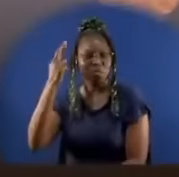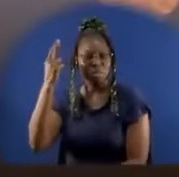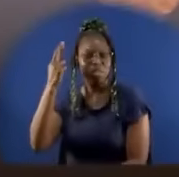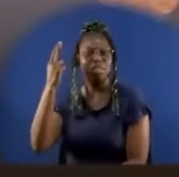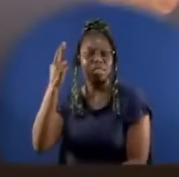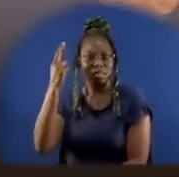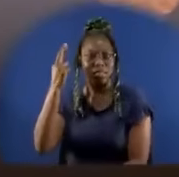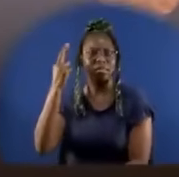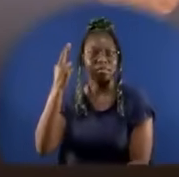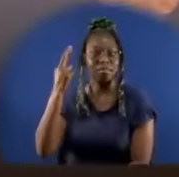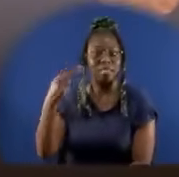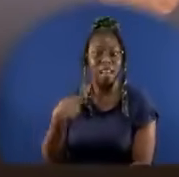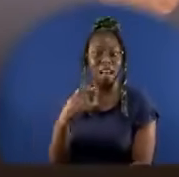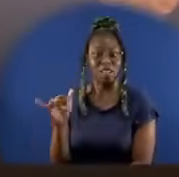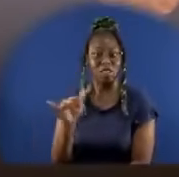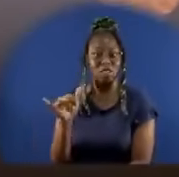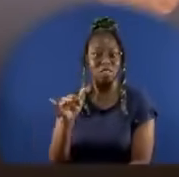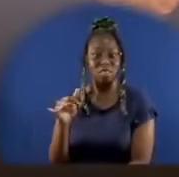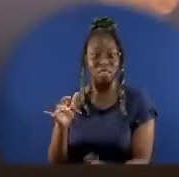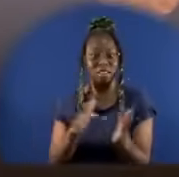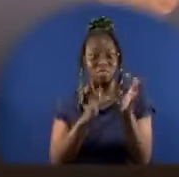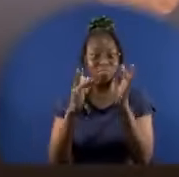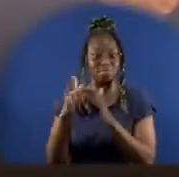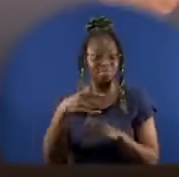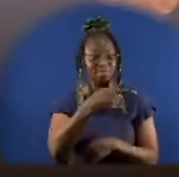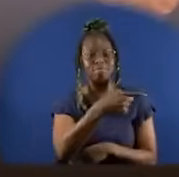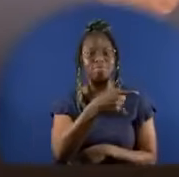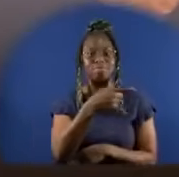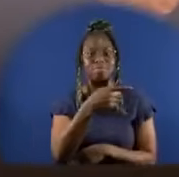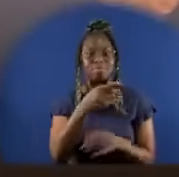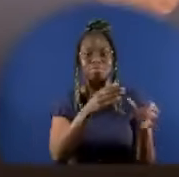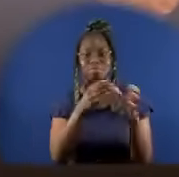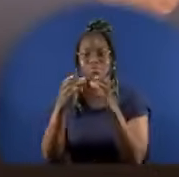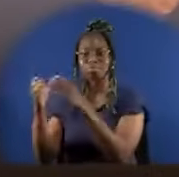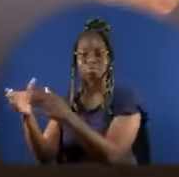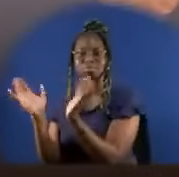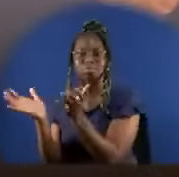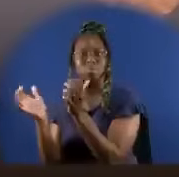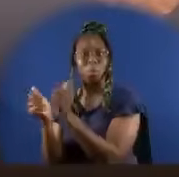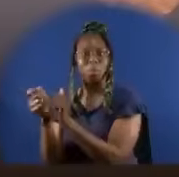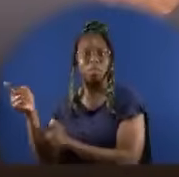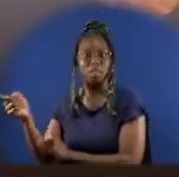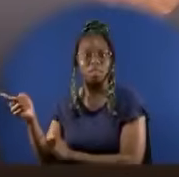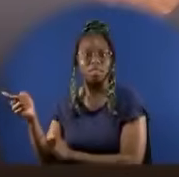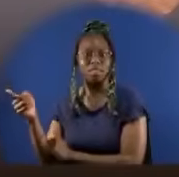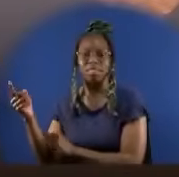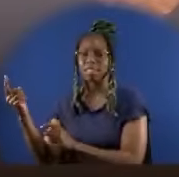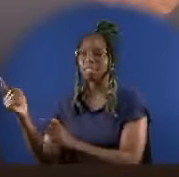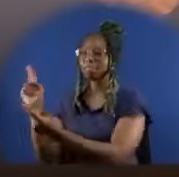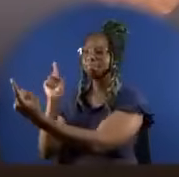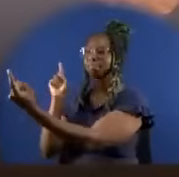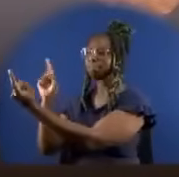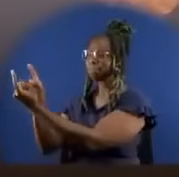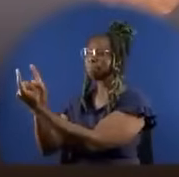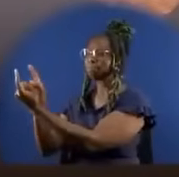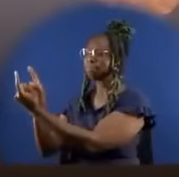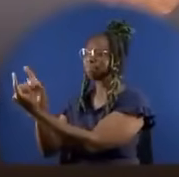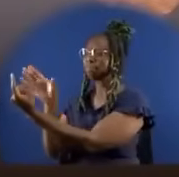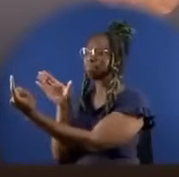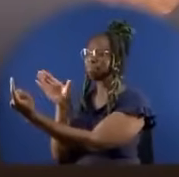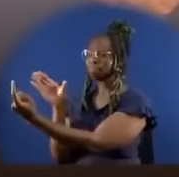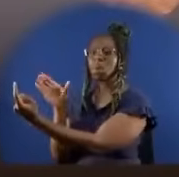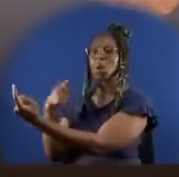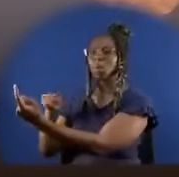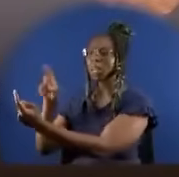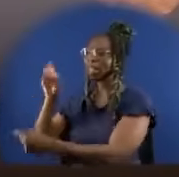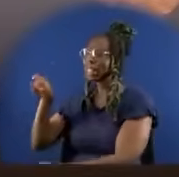has sent them to do. And when they go to Jesus, your Bible says they meet Jesus and say, Jesus, we need you to come